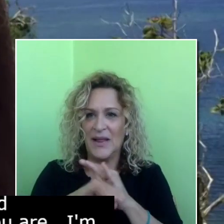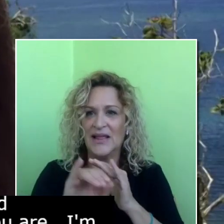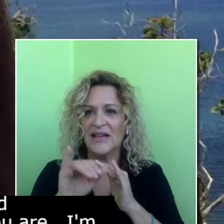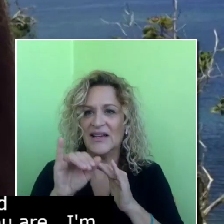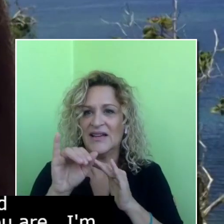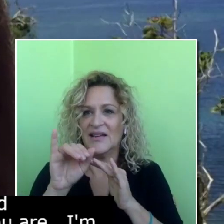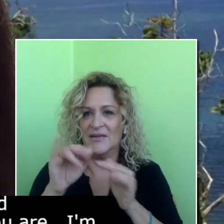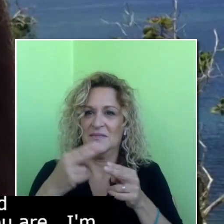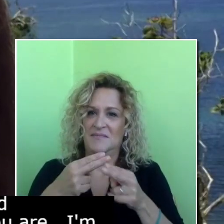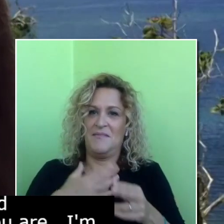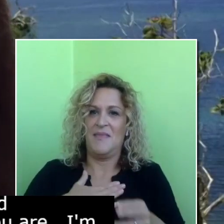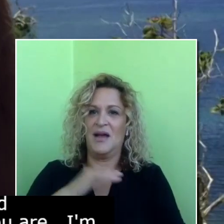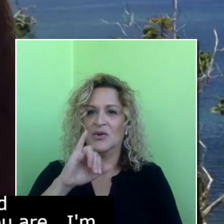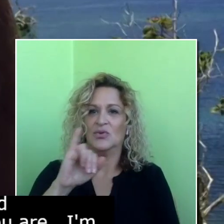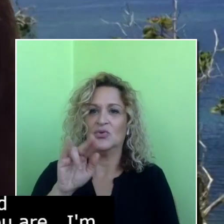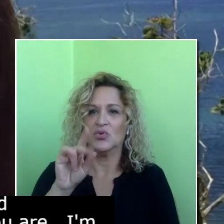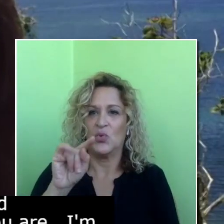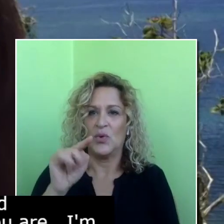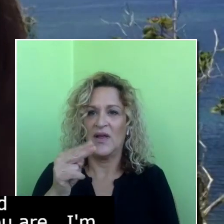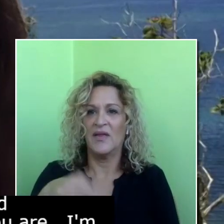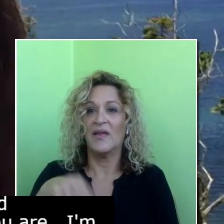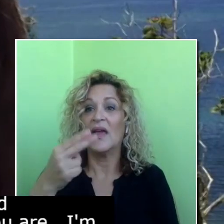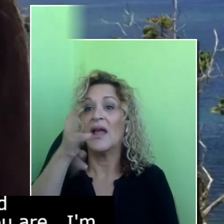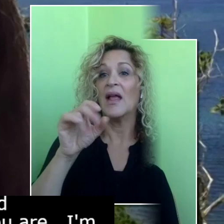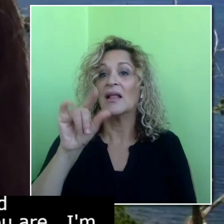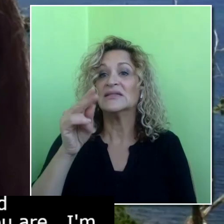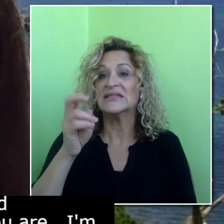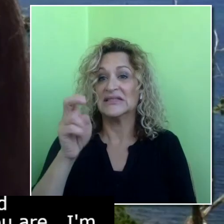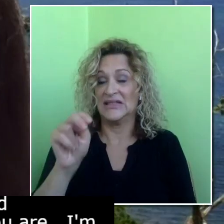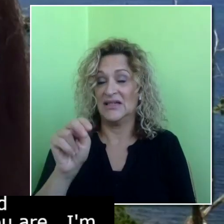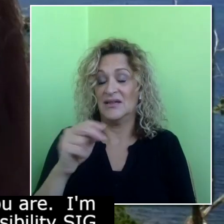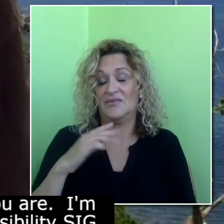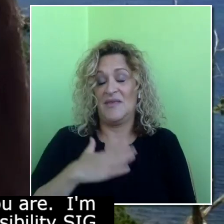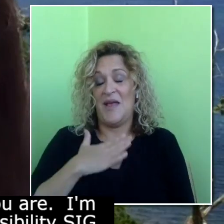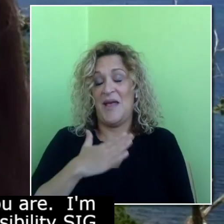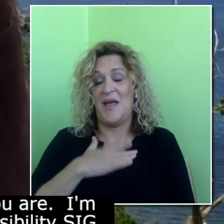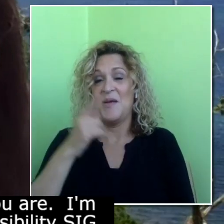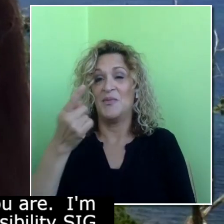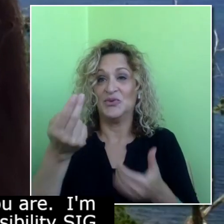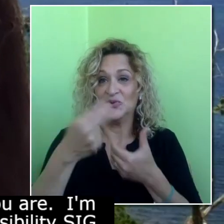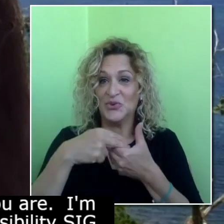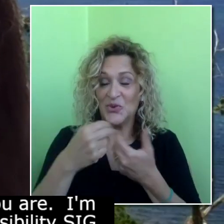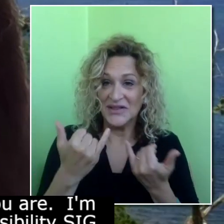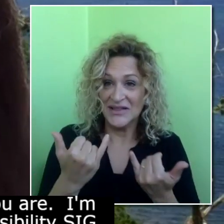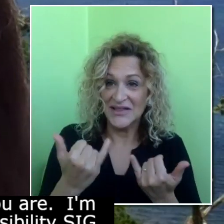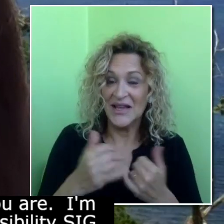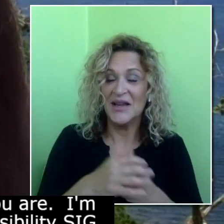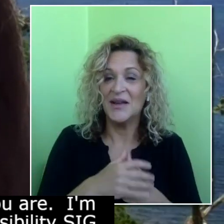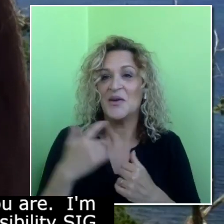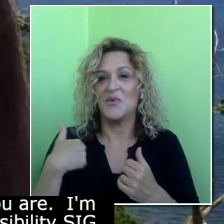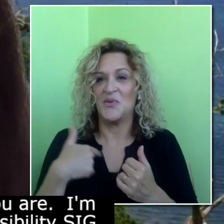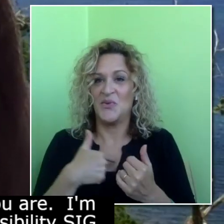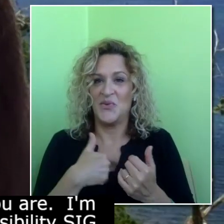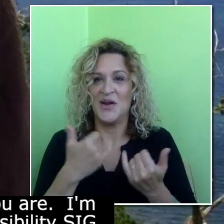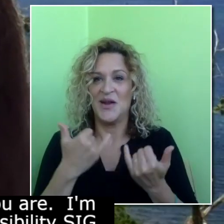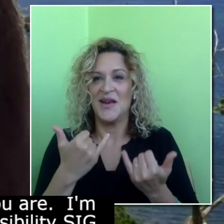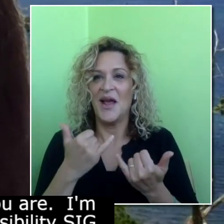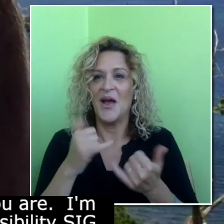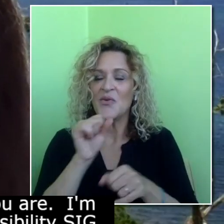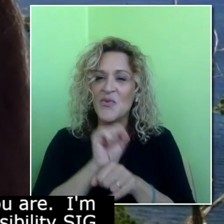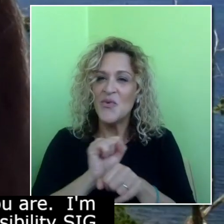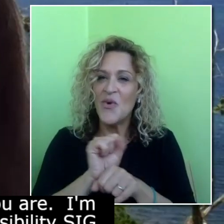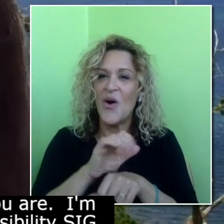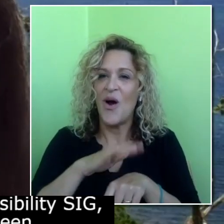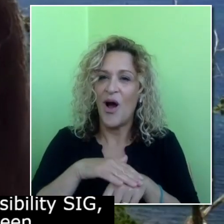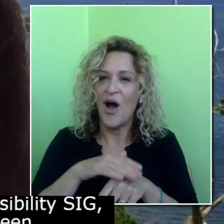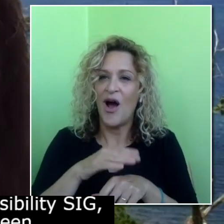just glad you were able to come. And we've been working on this tool, upgrading this toolkit that we started